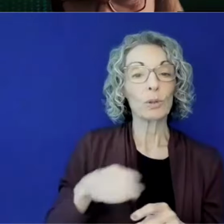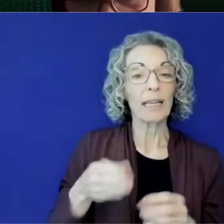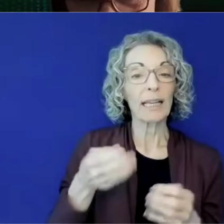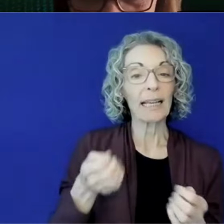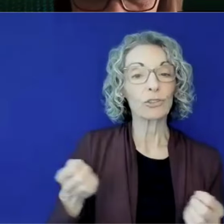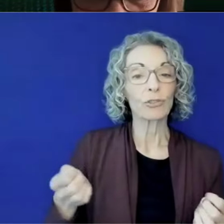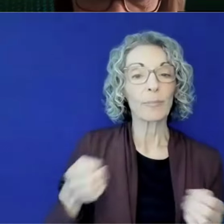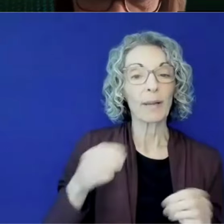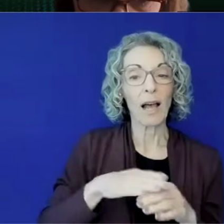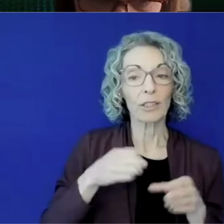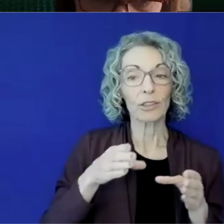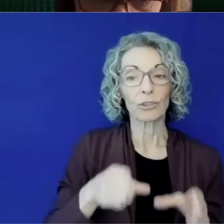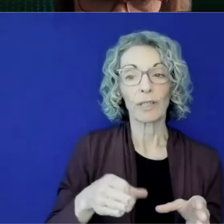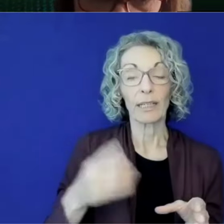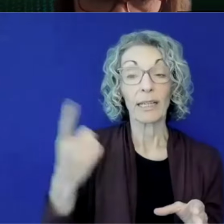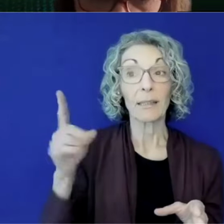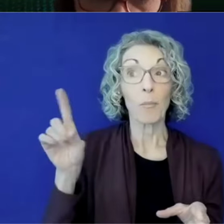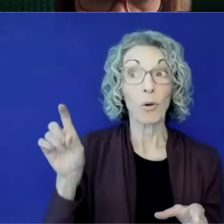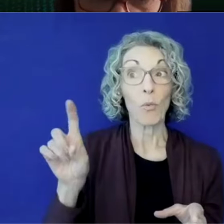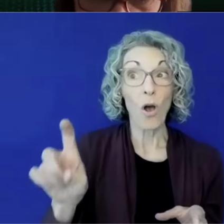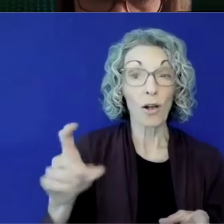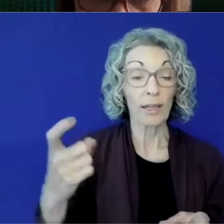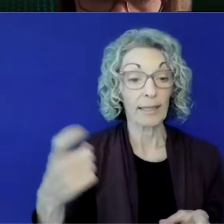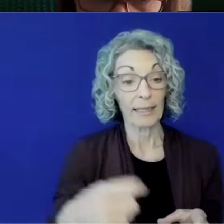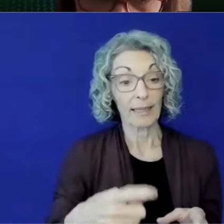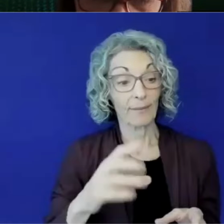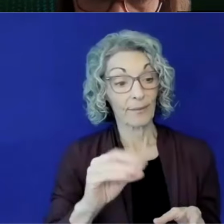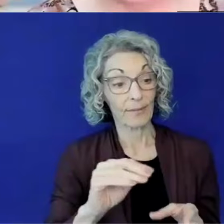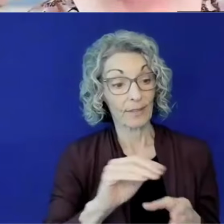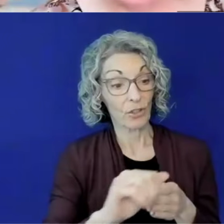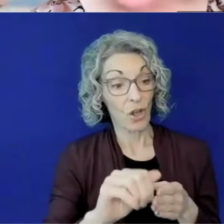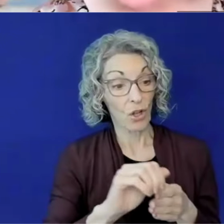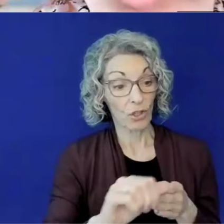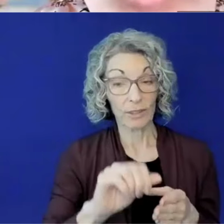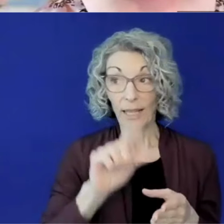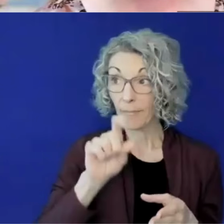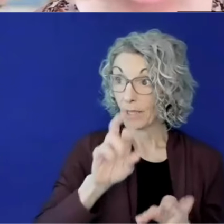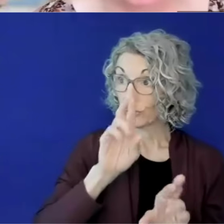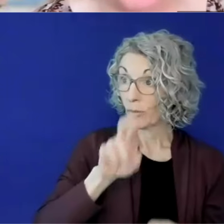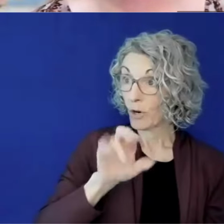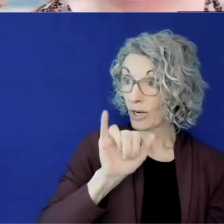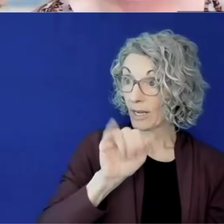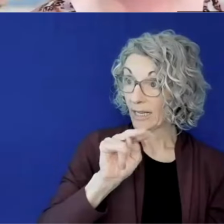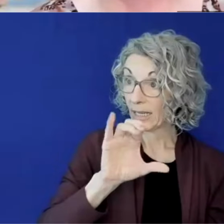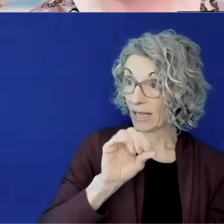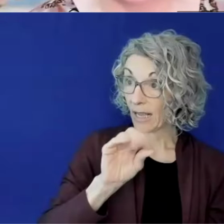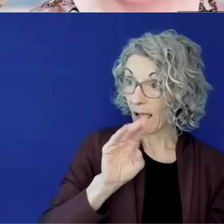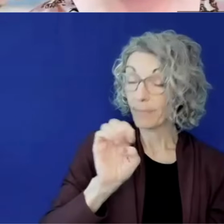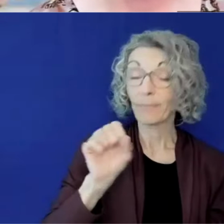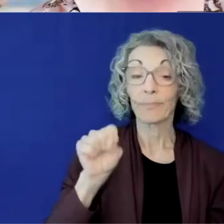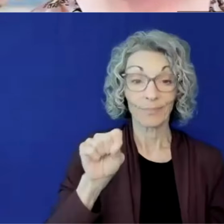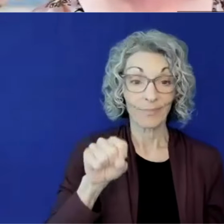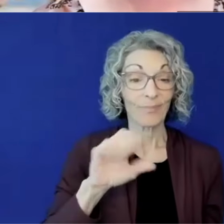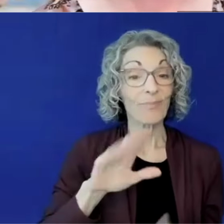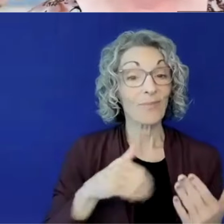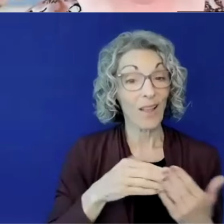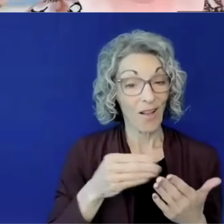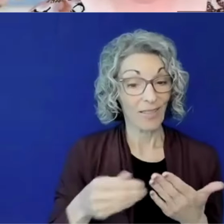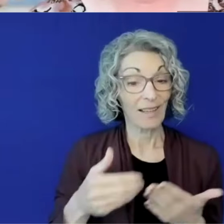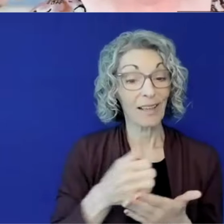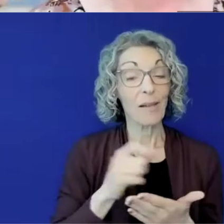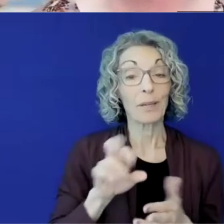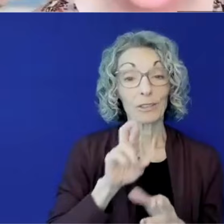passing by, is this considered income that needs to be reported? Yes, all income must be reported for SSI. And I